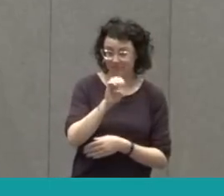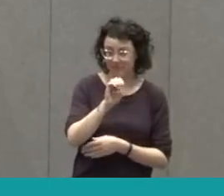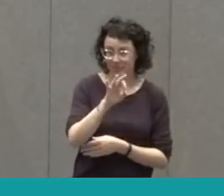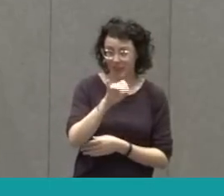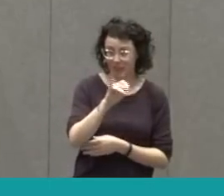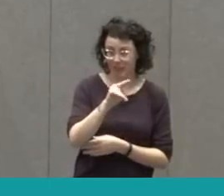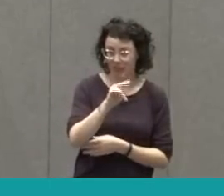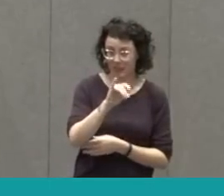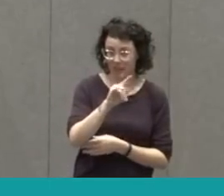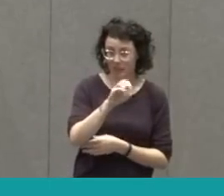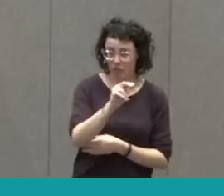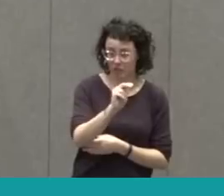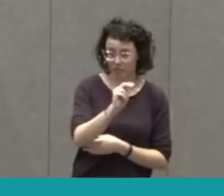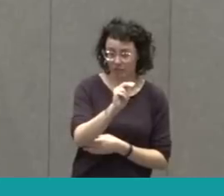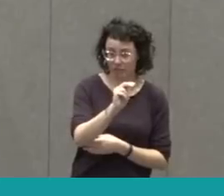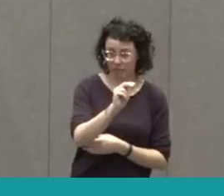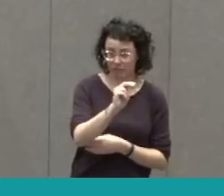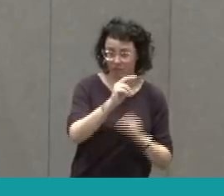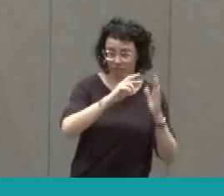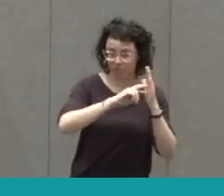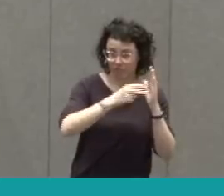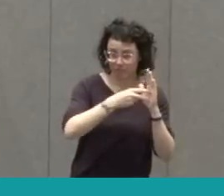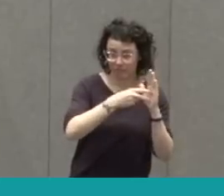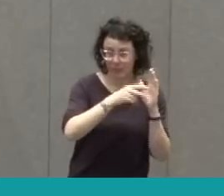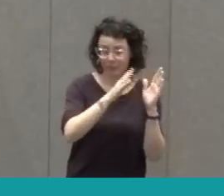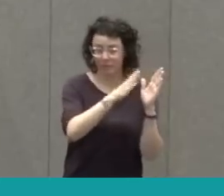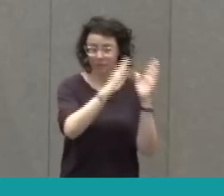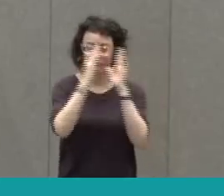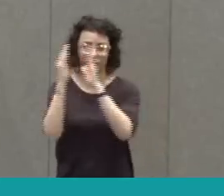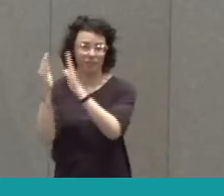We're going to fill out a representation.